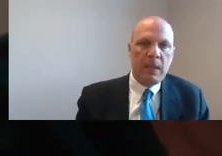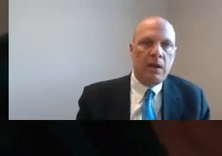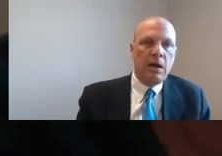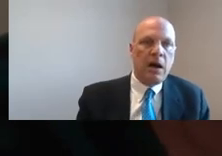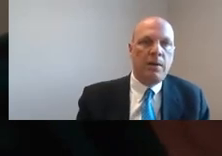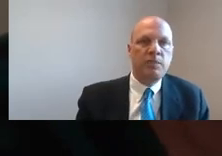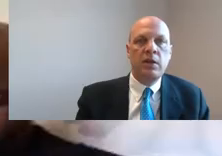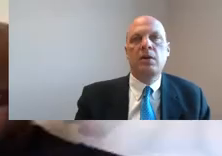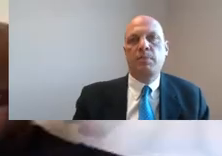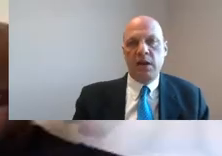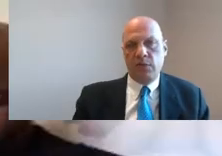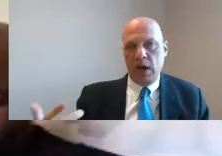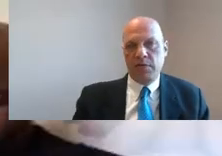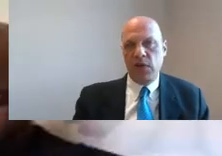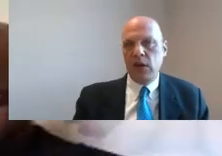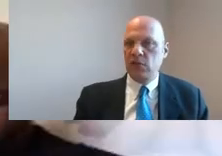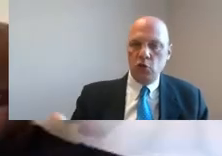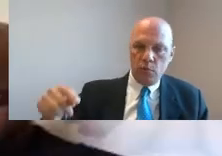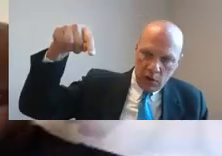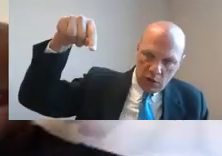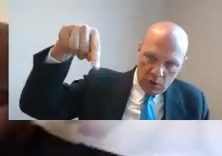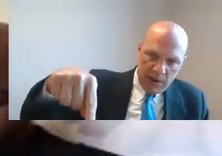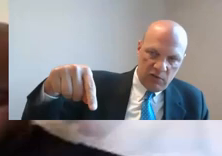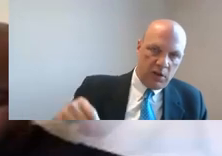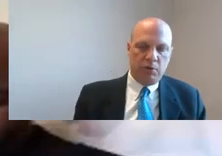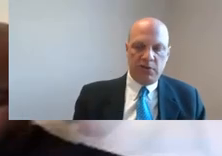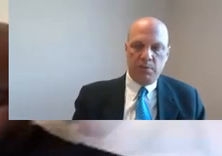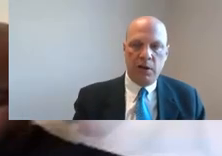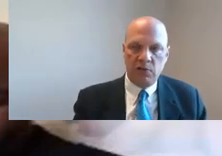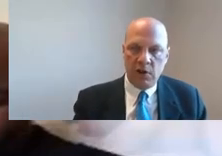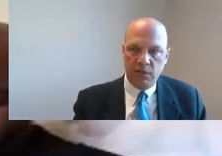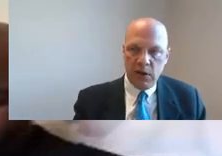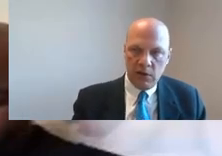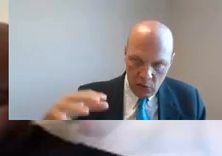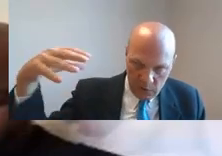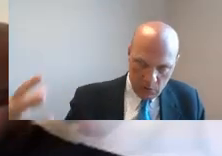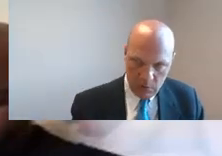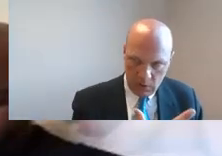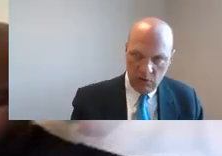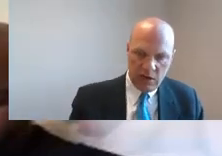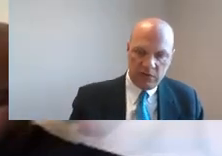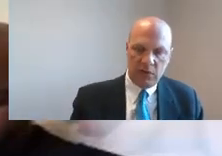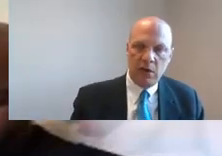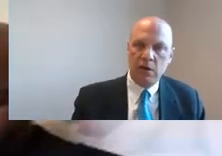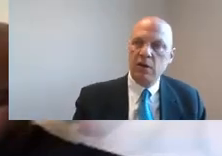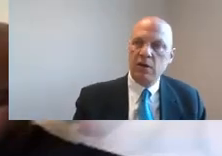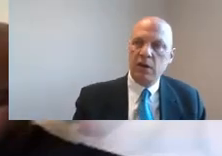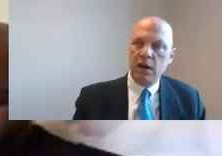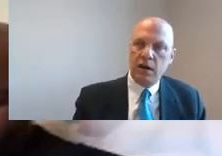it. But if you have a feeding tube, the patient can press a plunger on the feeding tube to